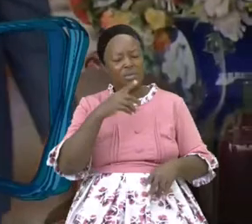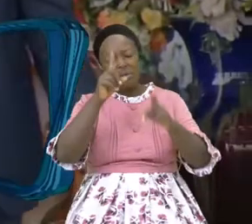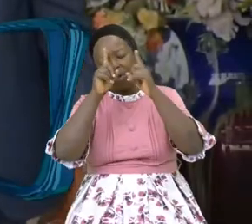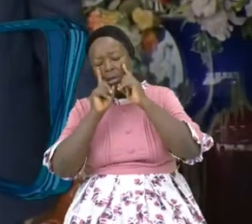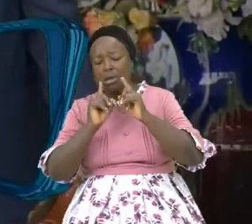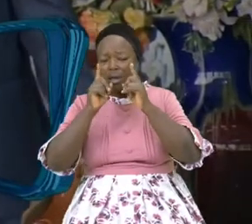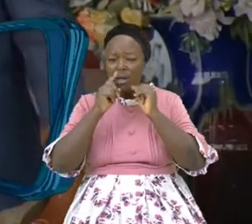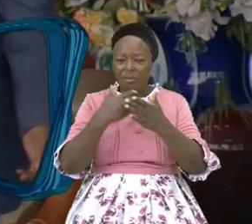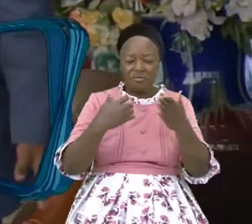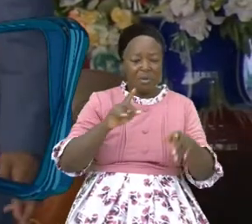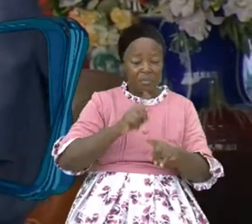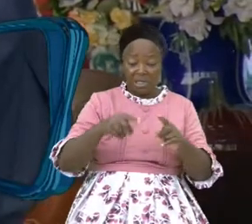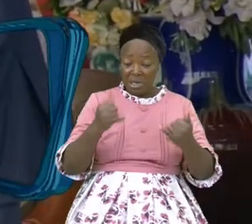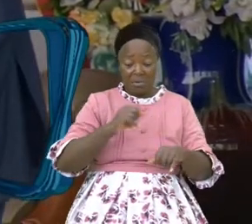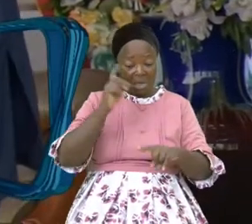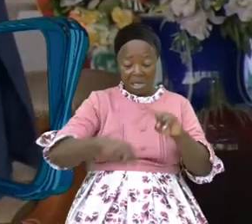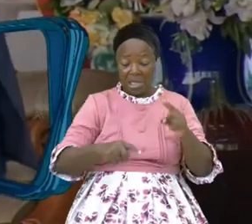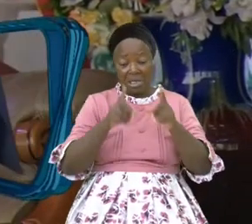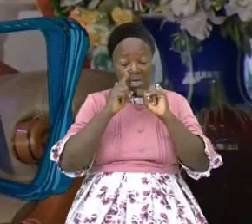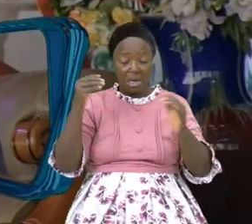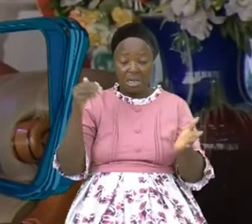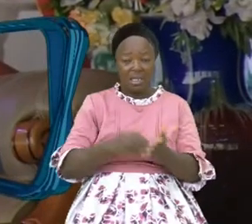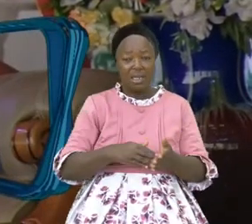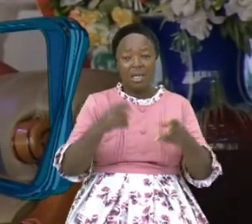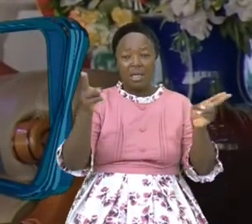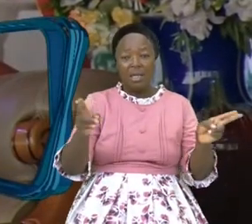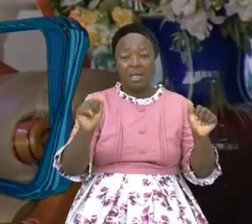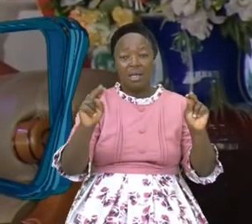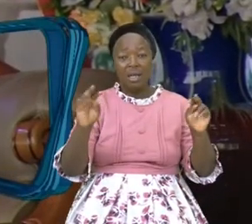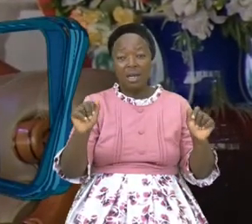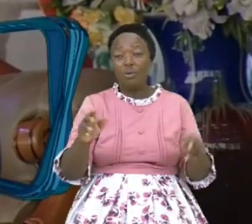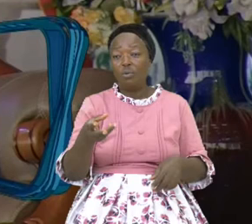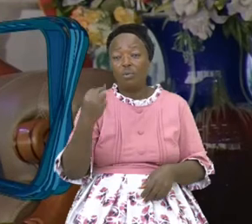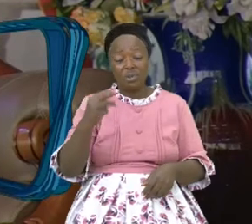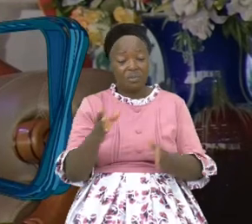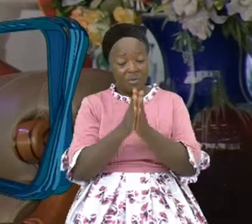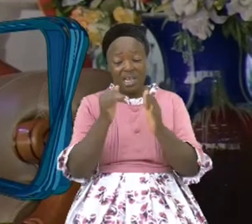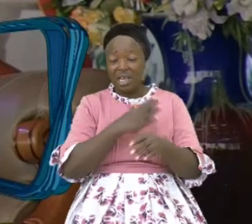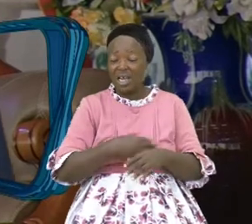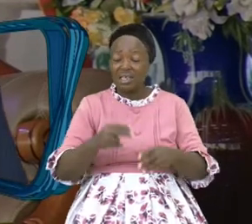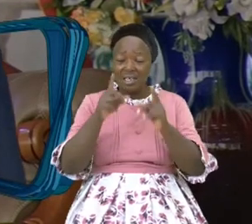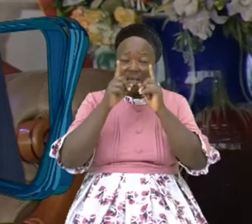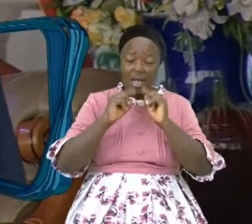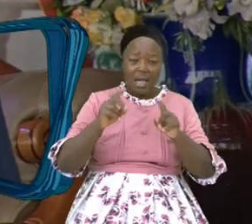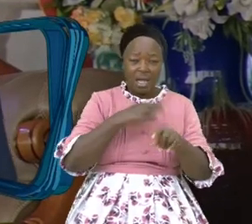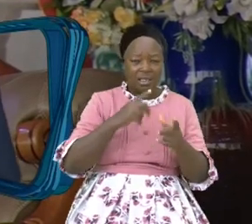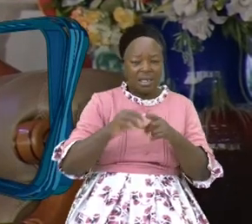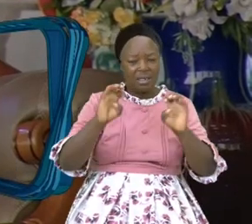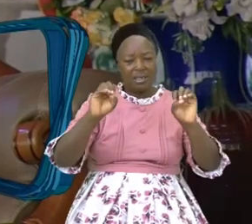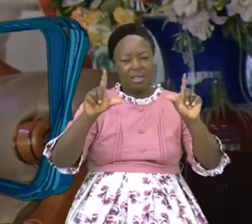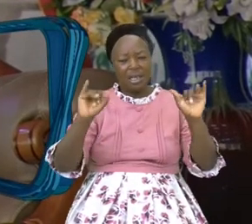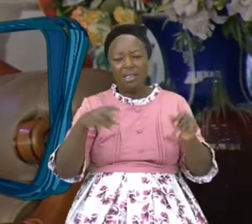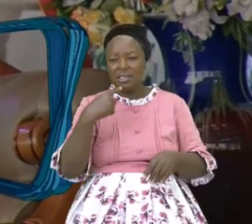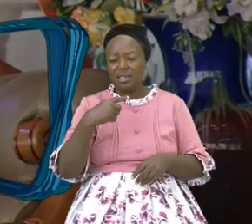cry now anymore. And I was praying and crying. And then